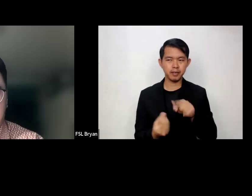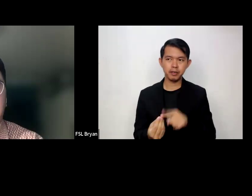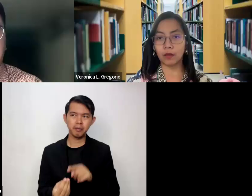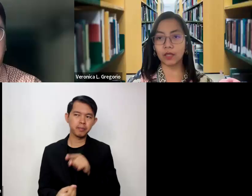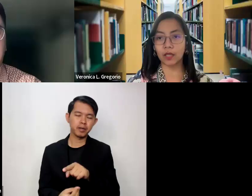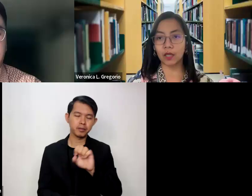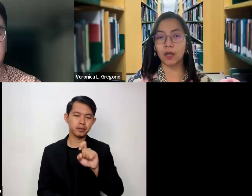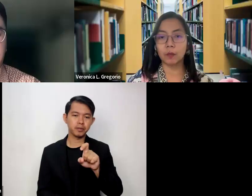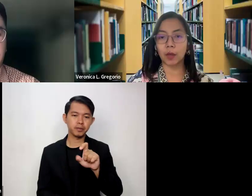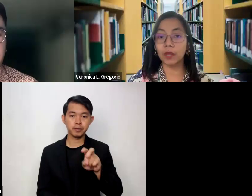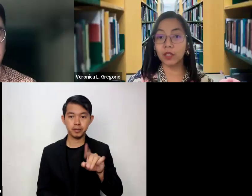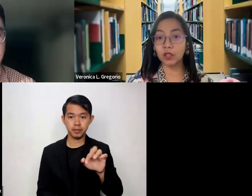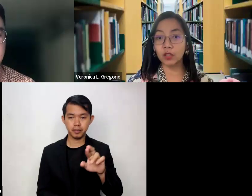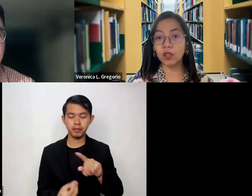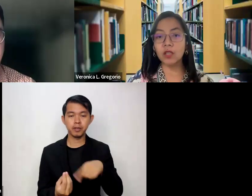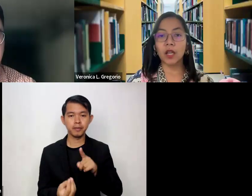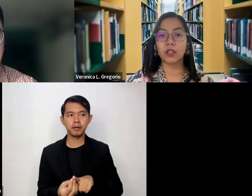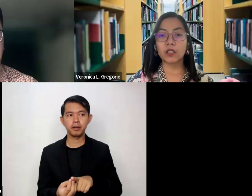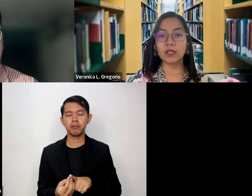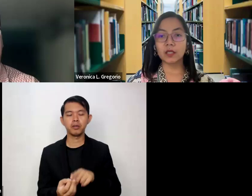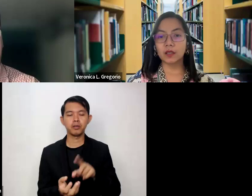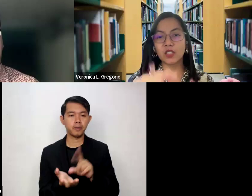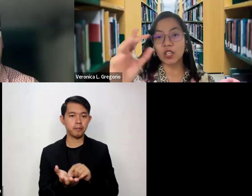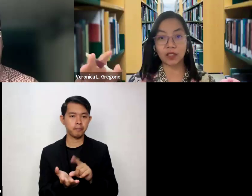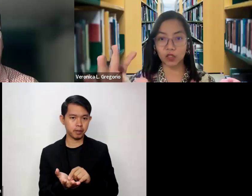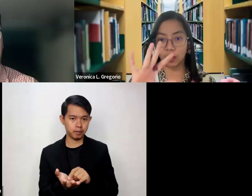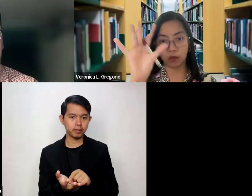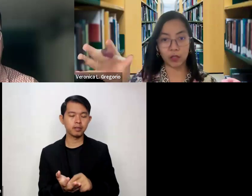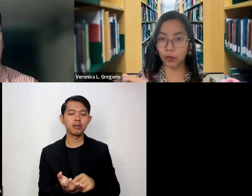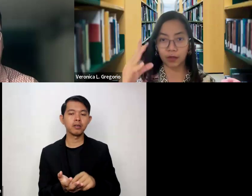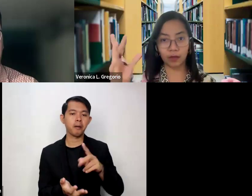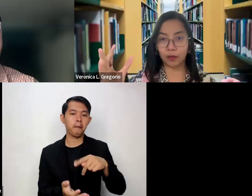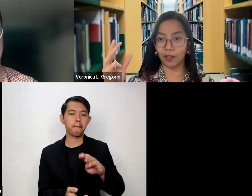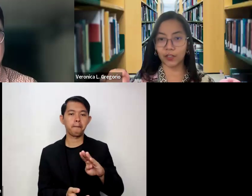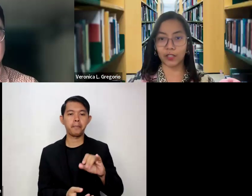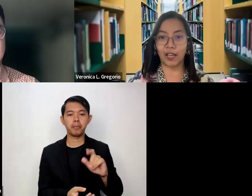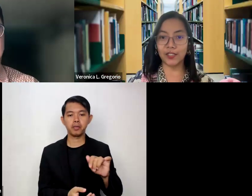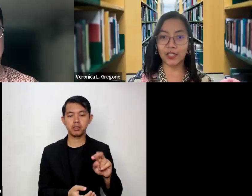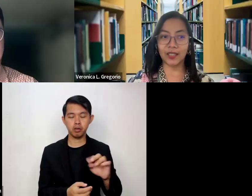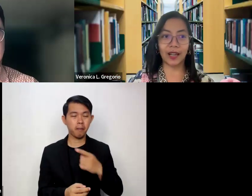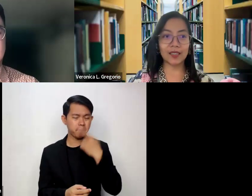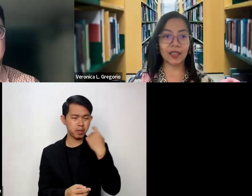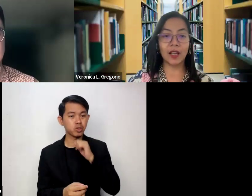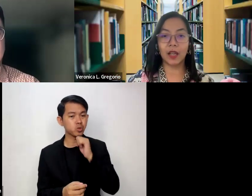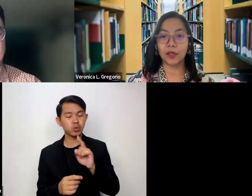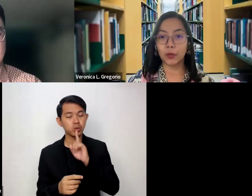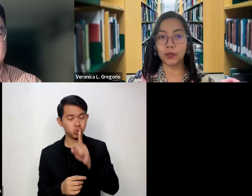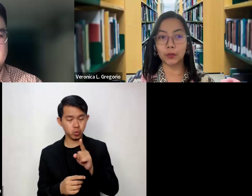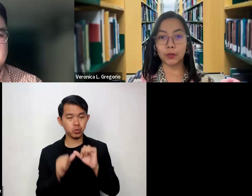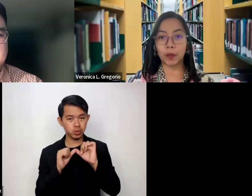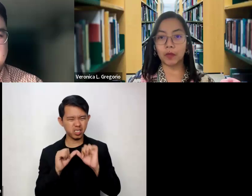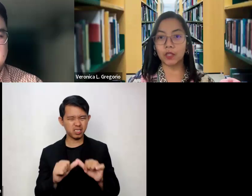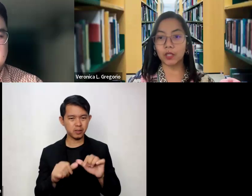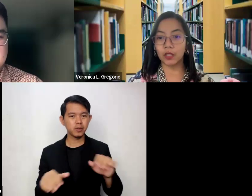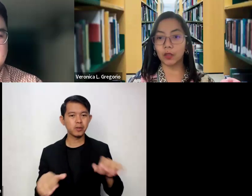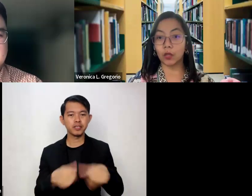just now about sa publications. It's a challenge continuing ano lang siya, challenge talaga kasi you